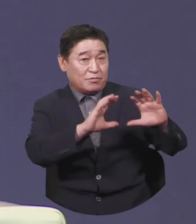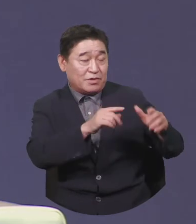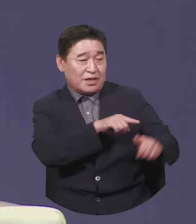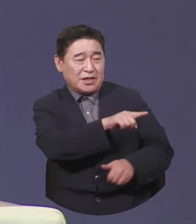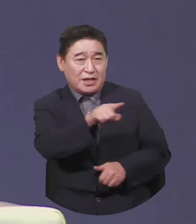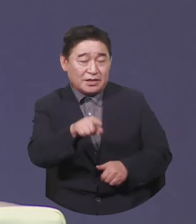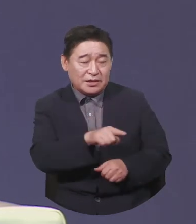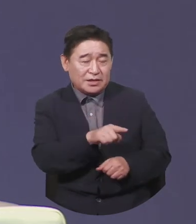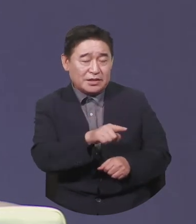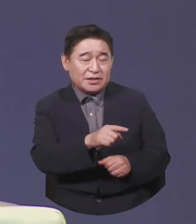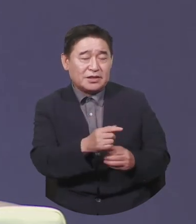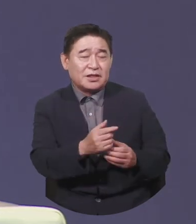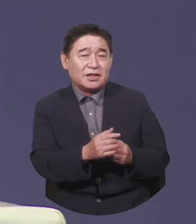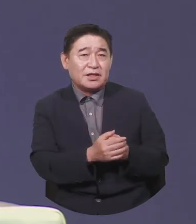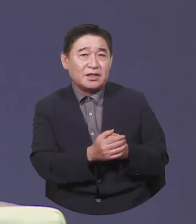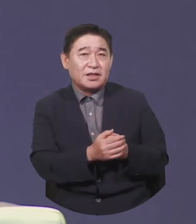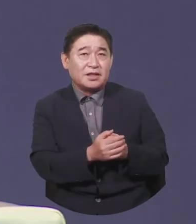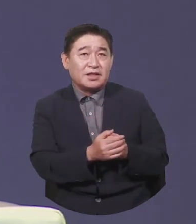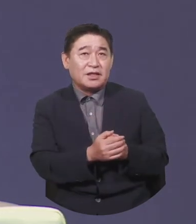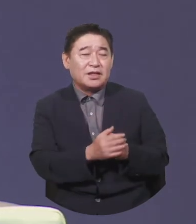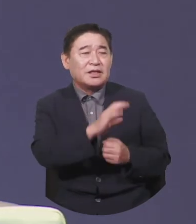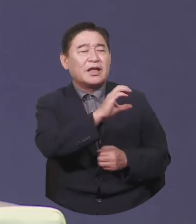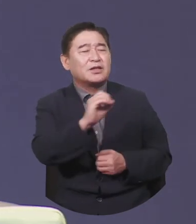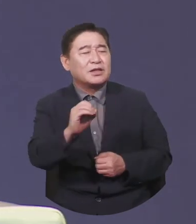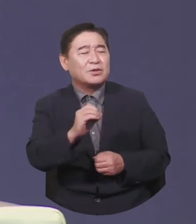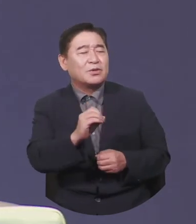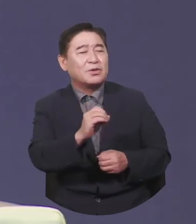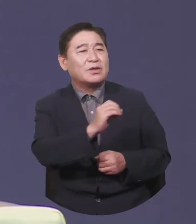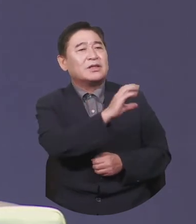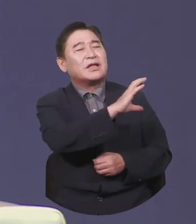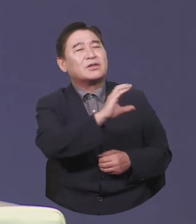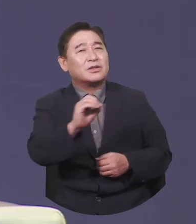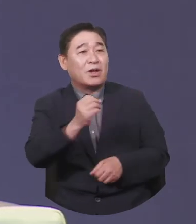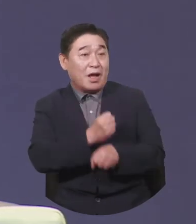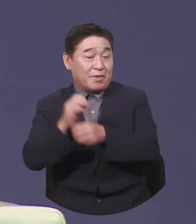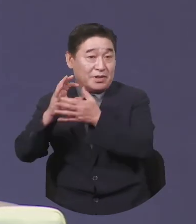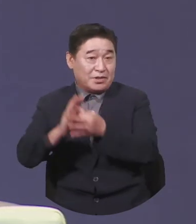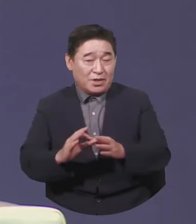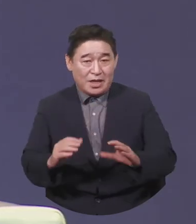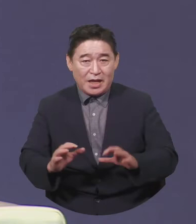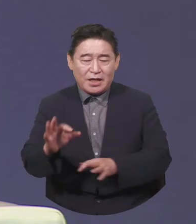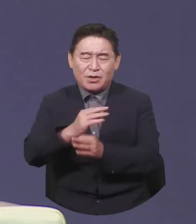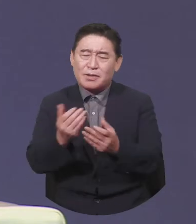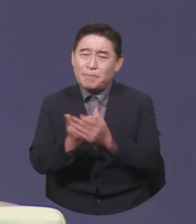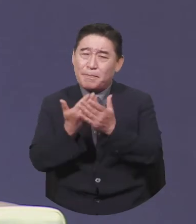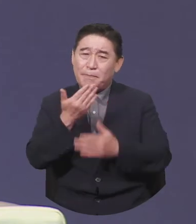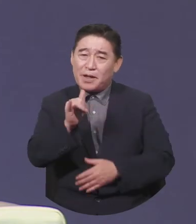that the local